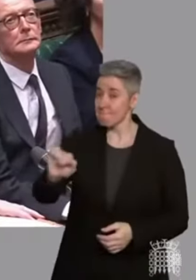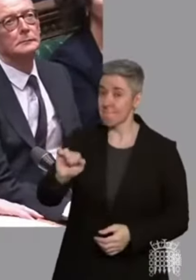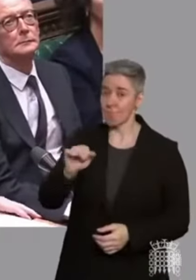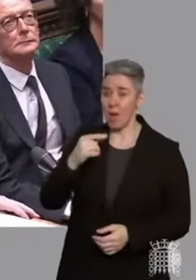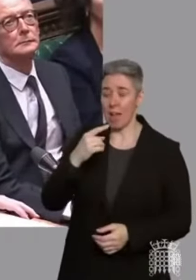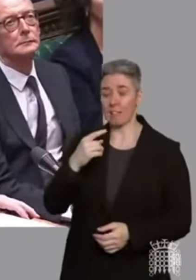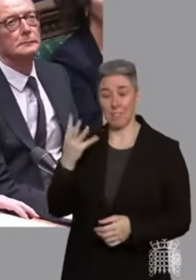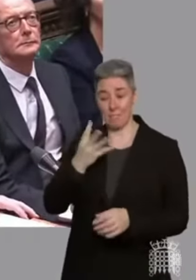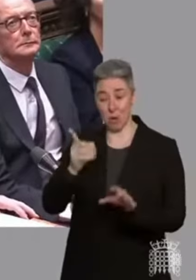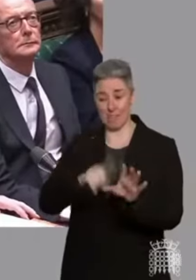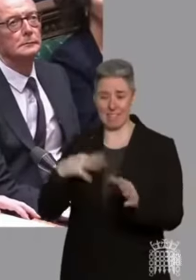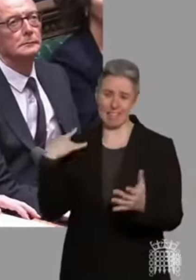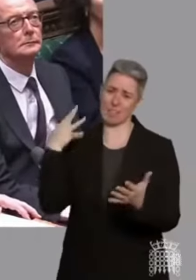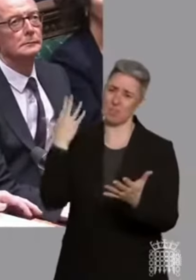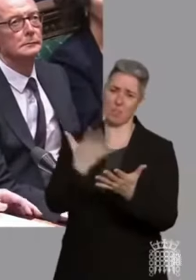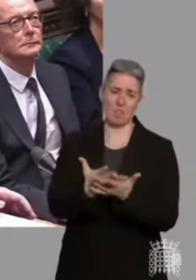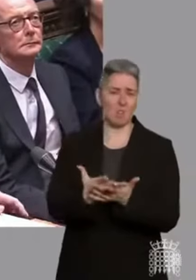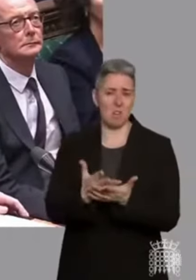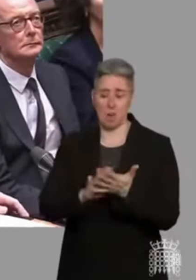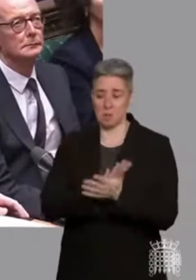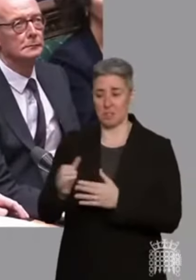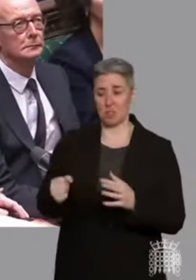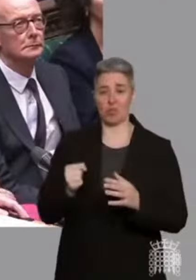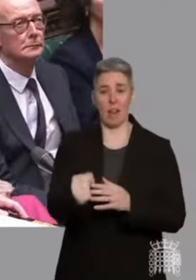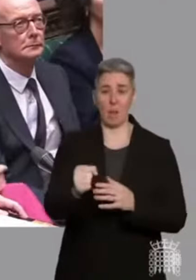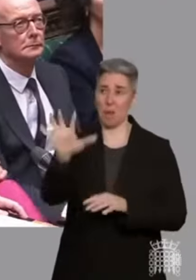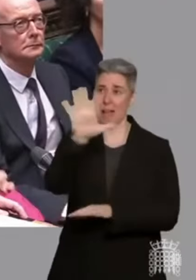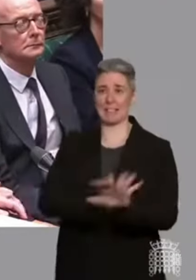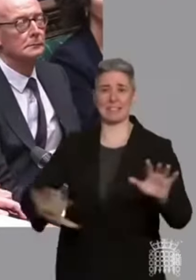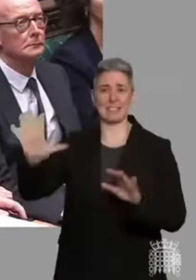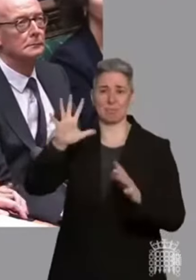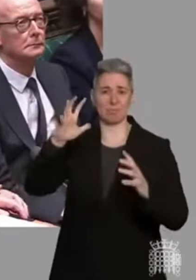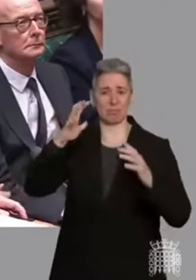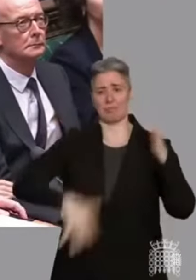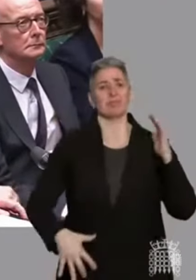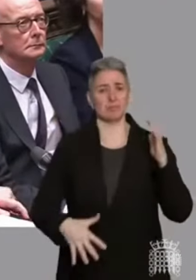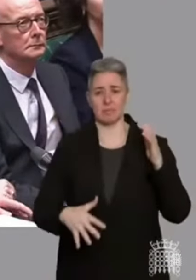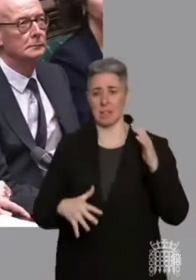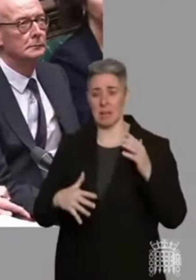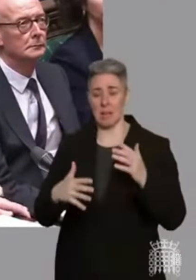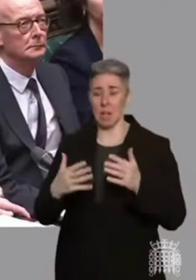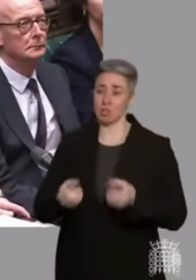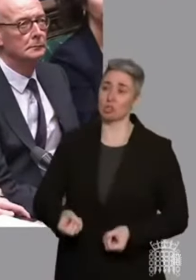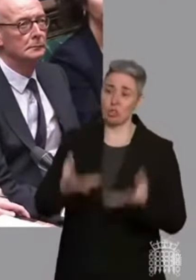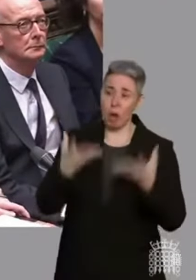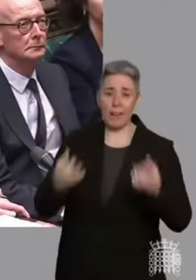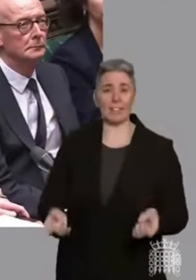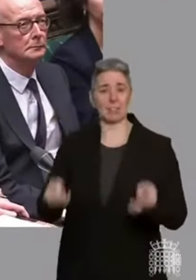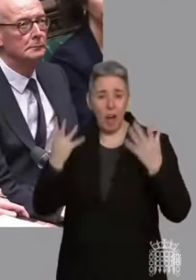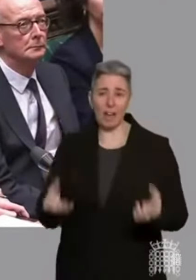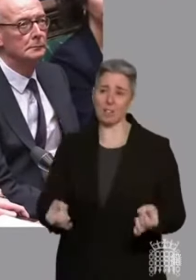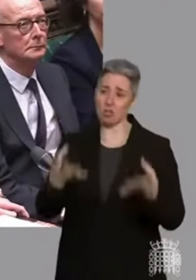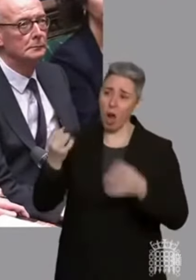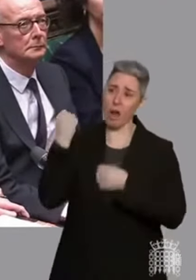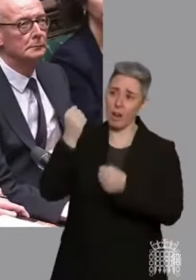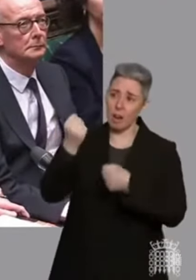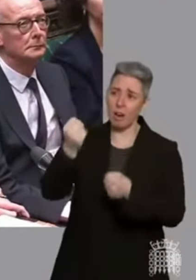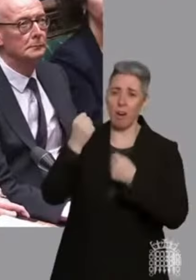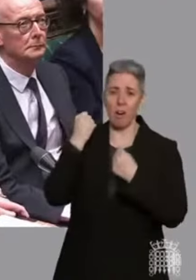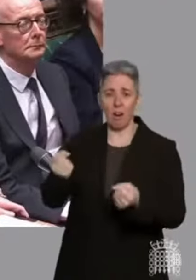£850 million in lost revenue. You can't grow the economy if you can't run the railways. We will launch Great British Railways to